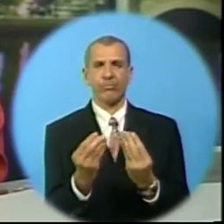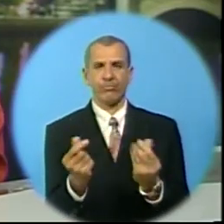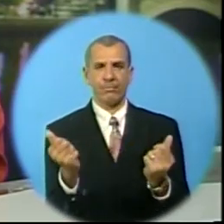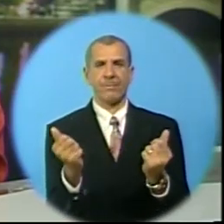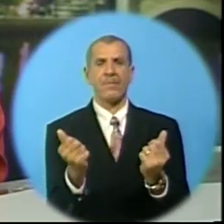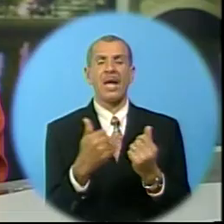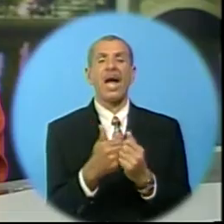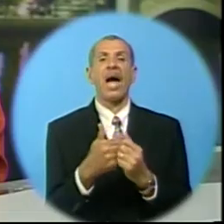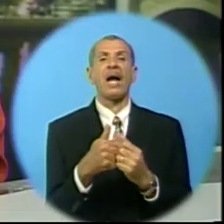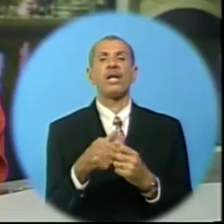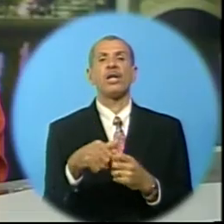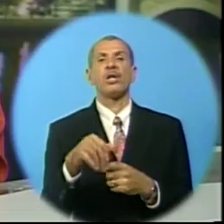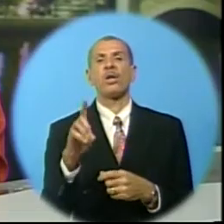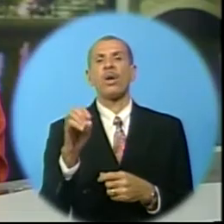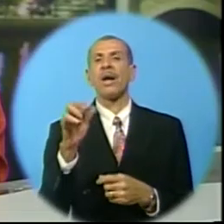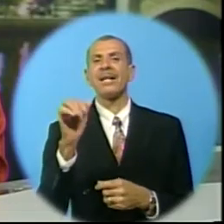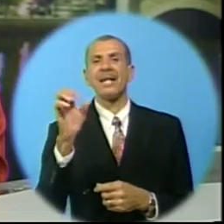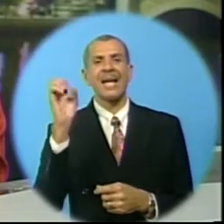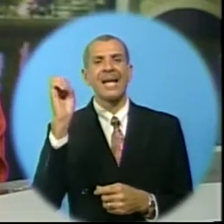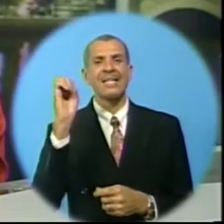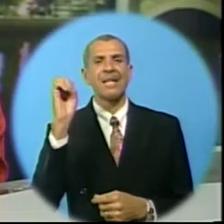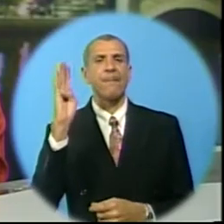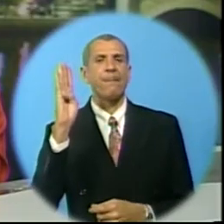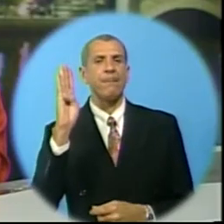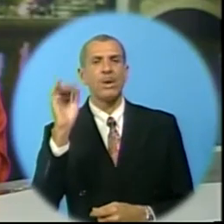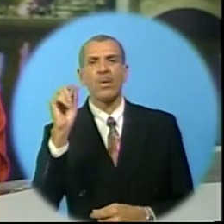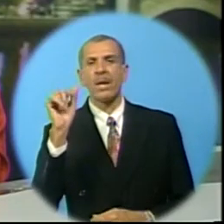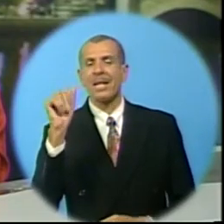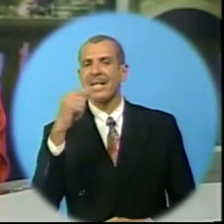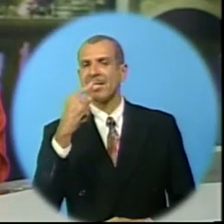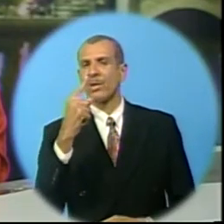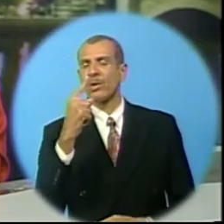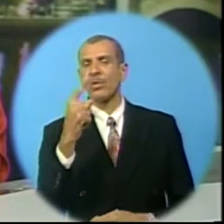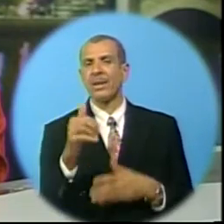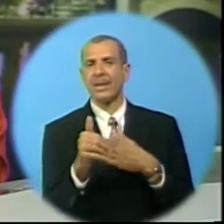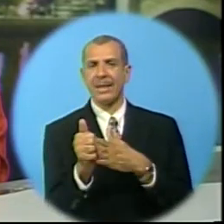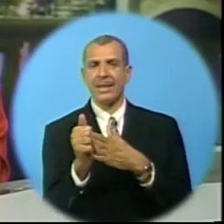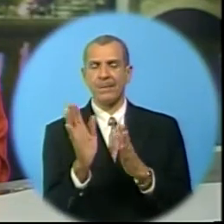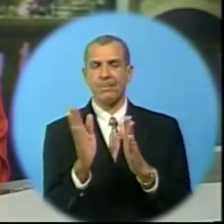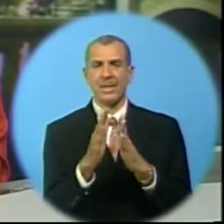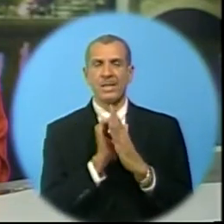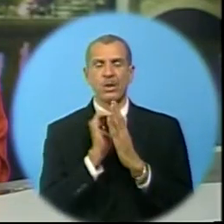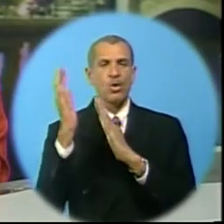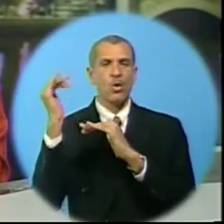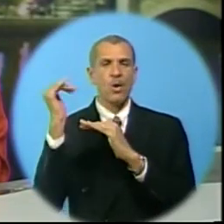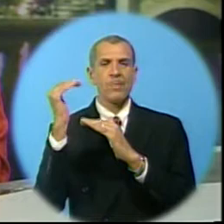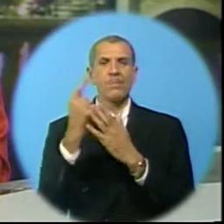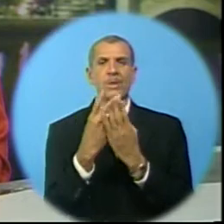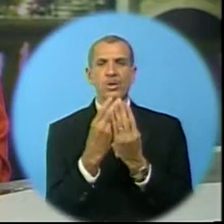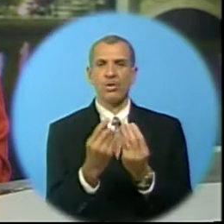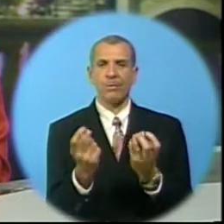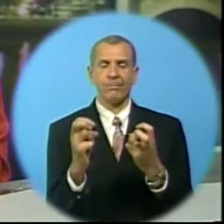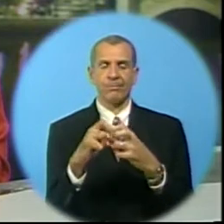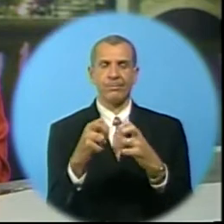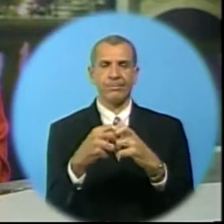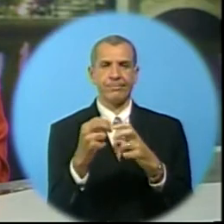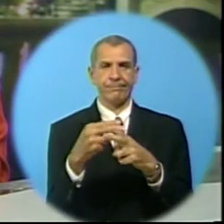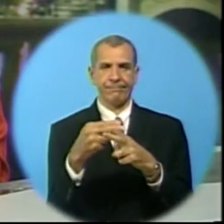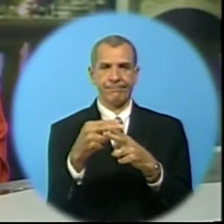Labour, Senator Dr. Esther Bayer, who will chair the meeting. She says she remains hopeful a resolution will soon be